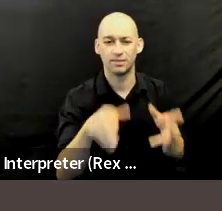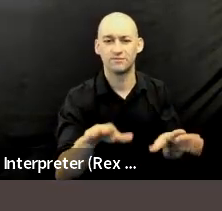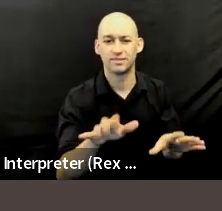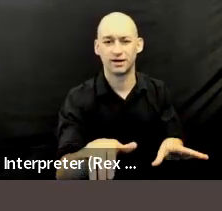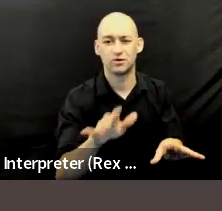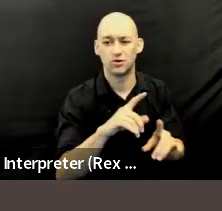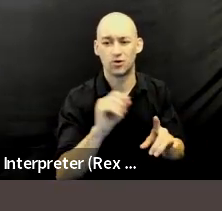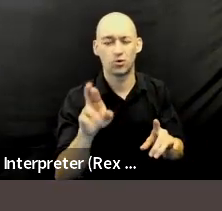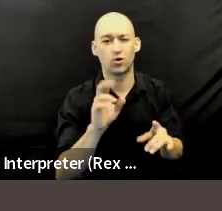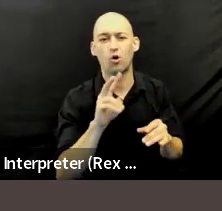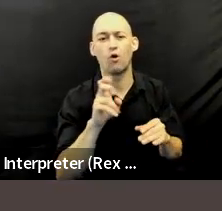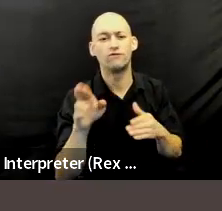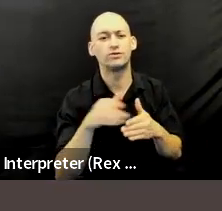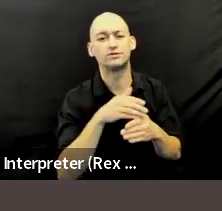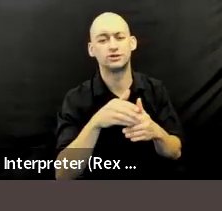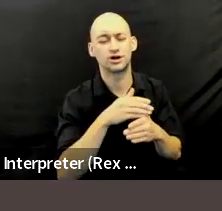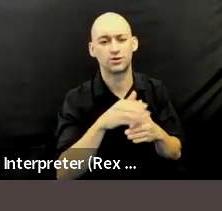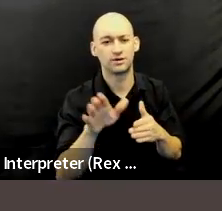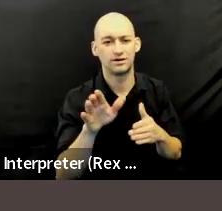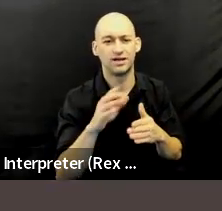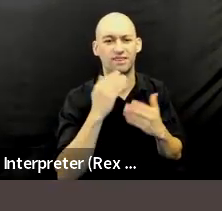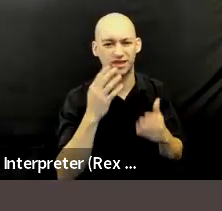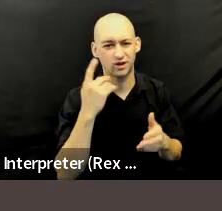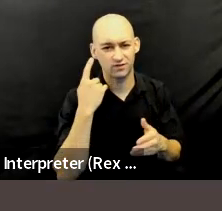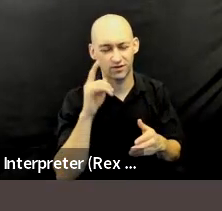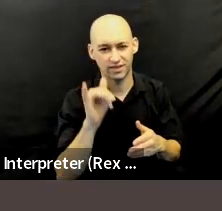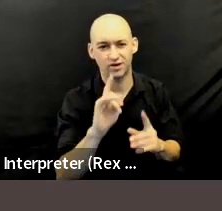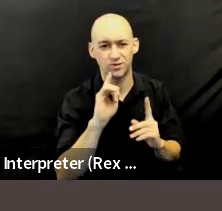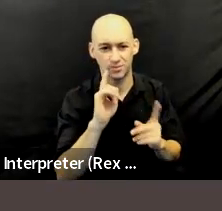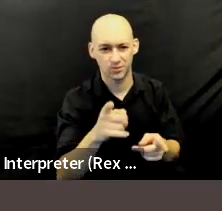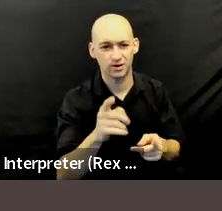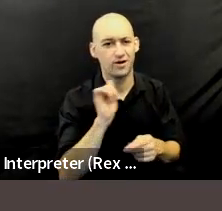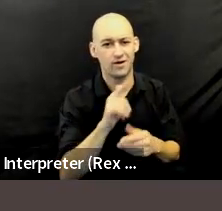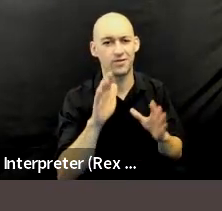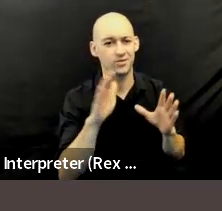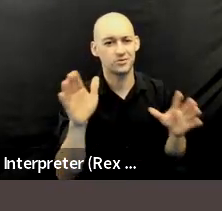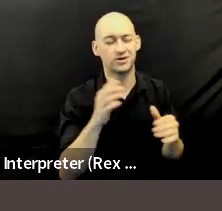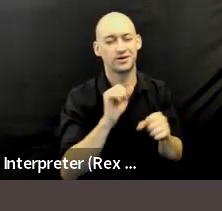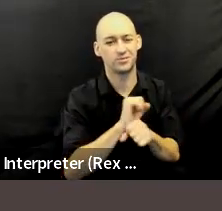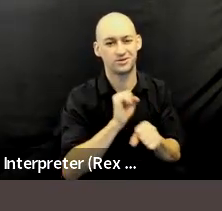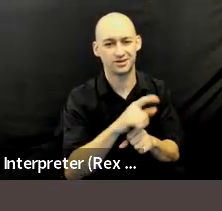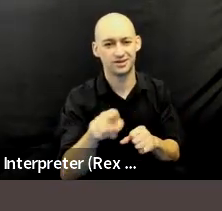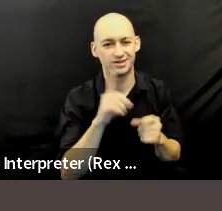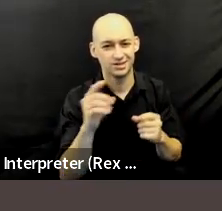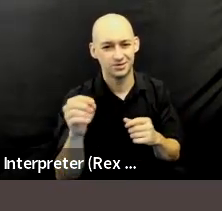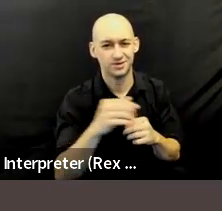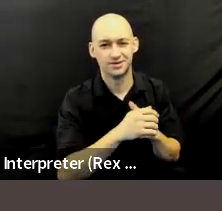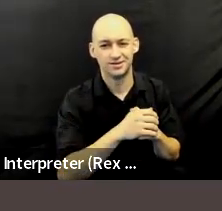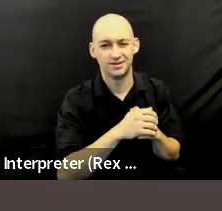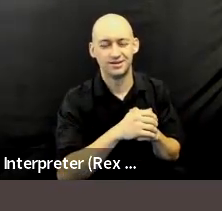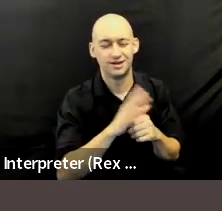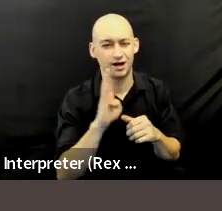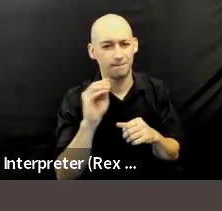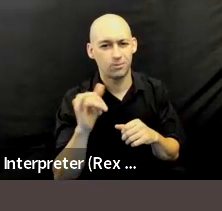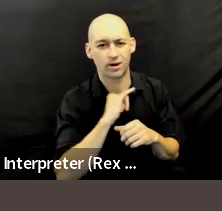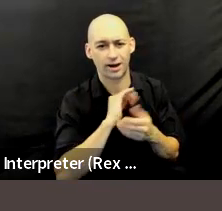it's an overshare. Thank you for that report and all the great work that you are doing. Boy, am I